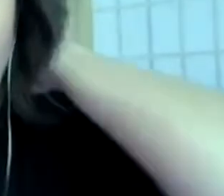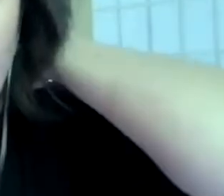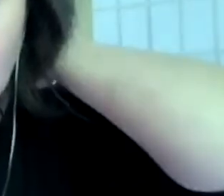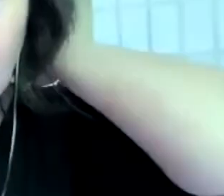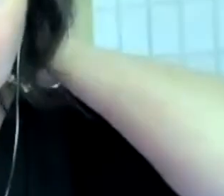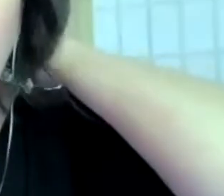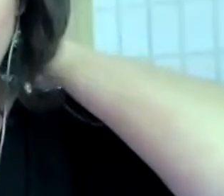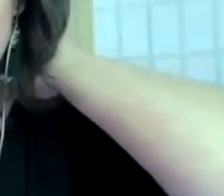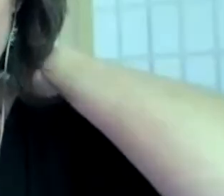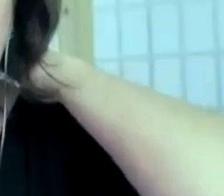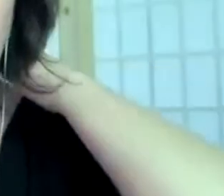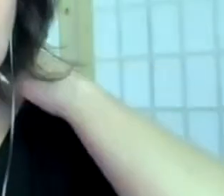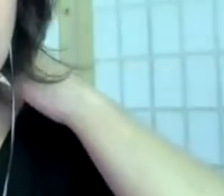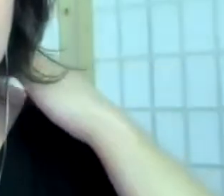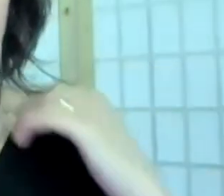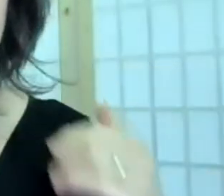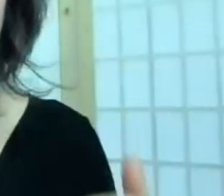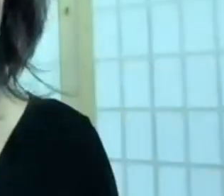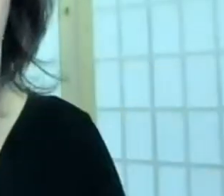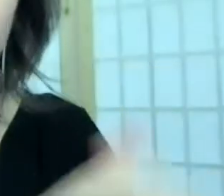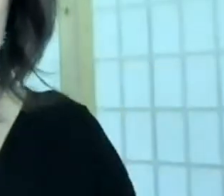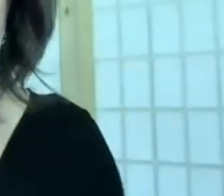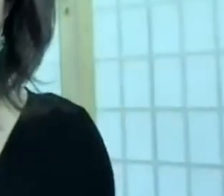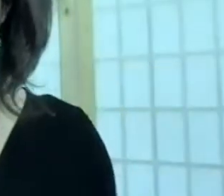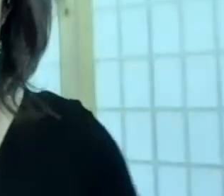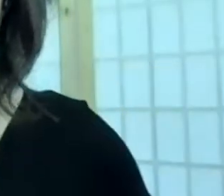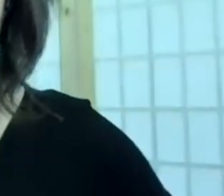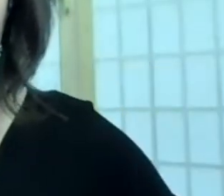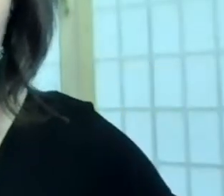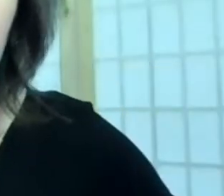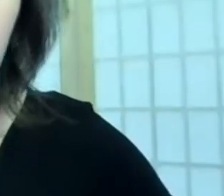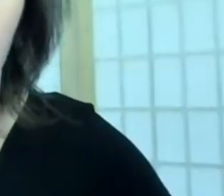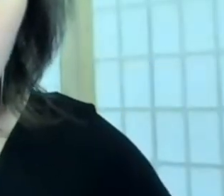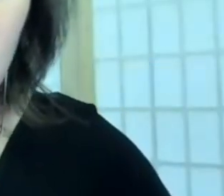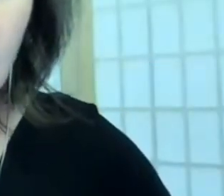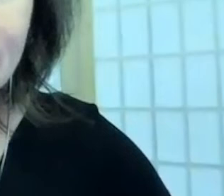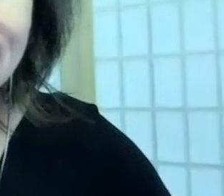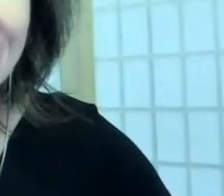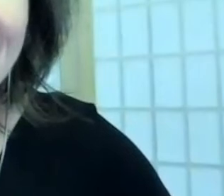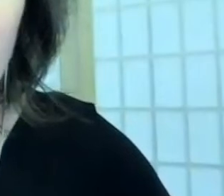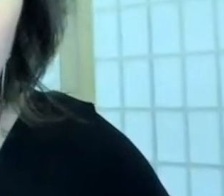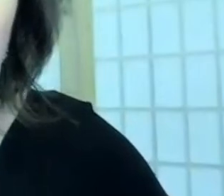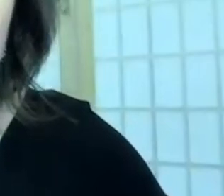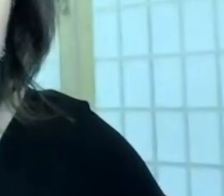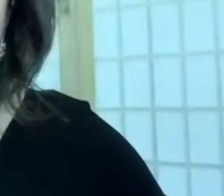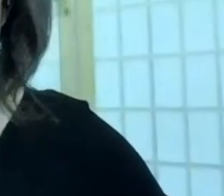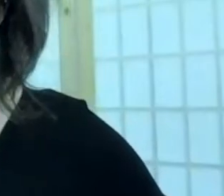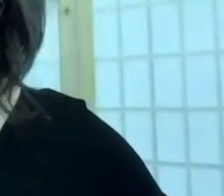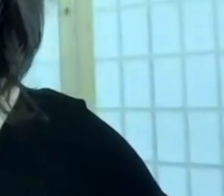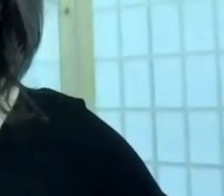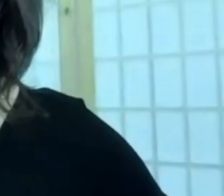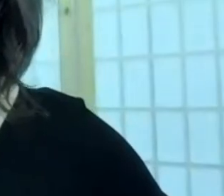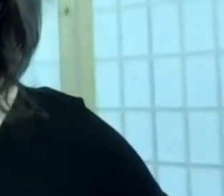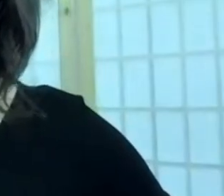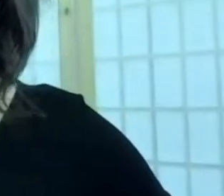I tried to share the link with you, but it would not work except if you all logged in. And I don't think you can do that, unfortunately.